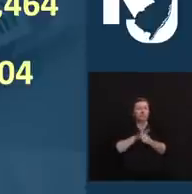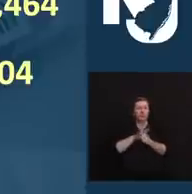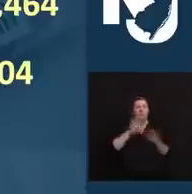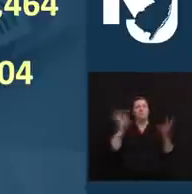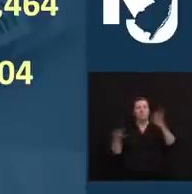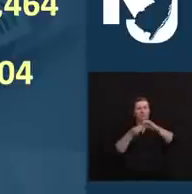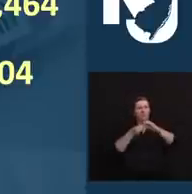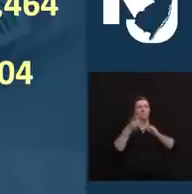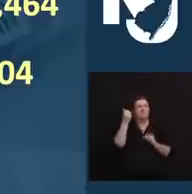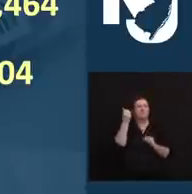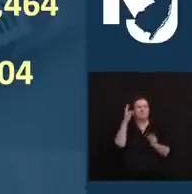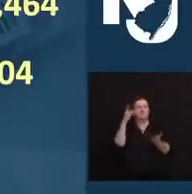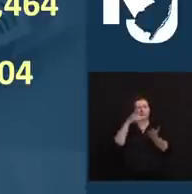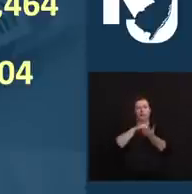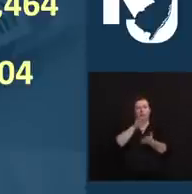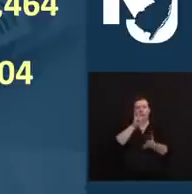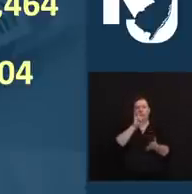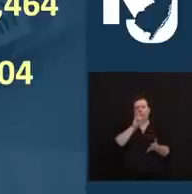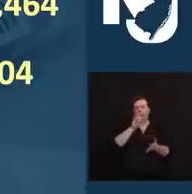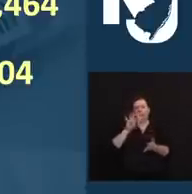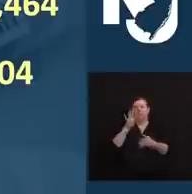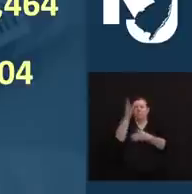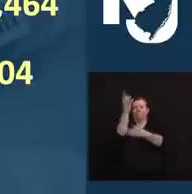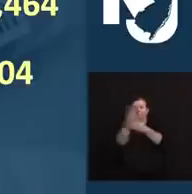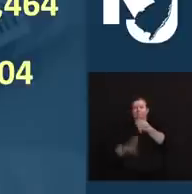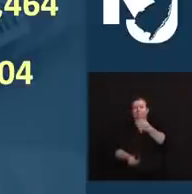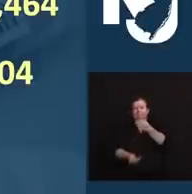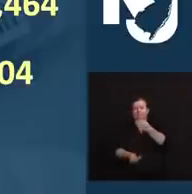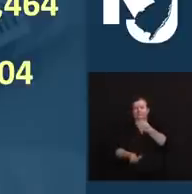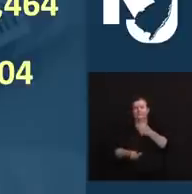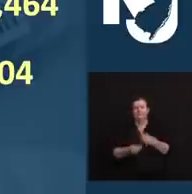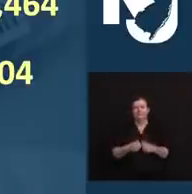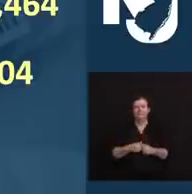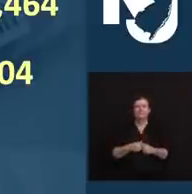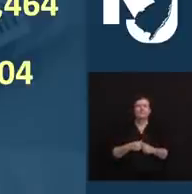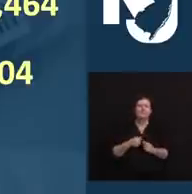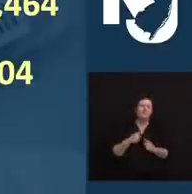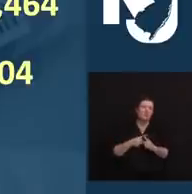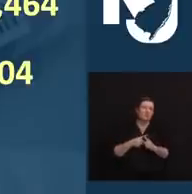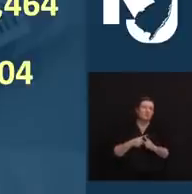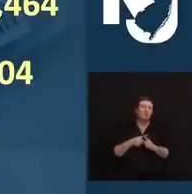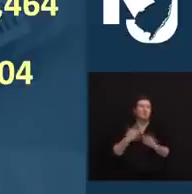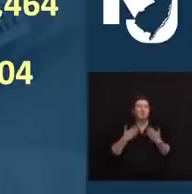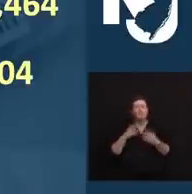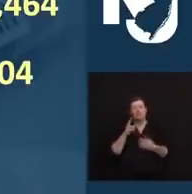17,464, and then when you add in that 2,059, you get